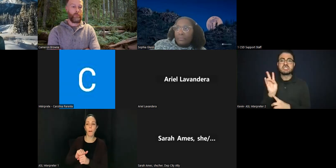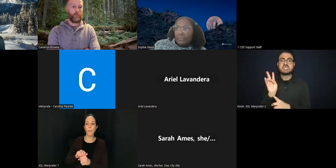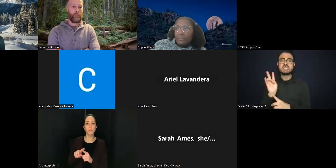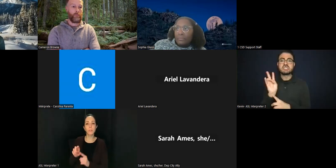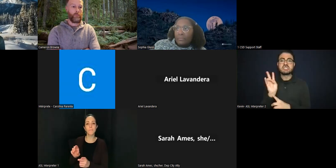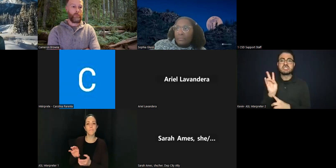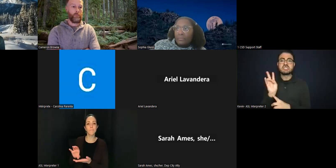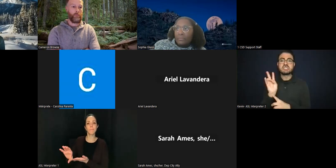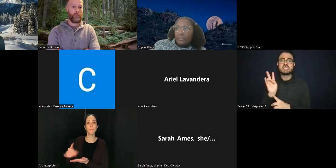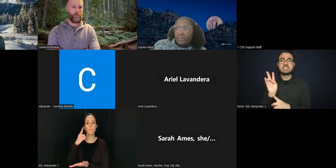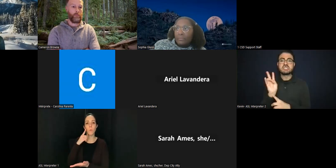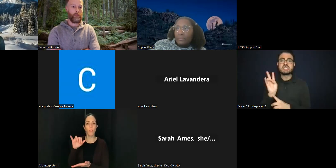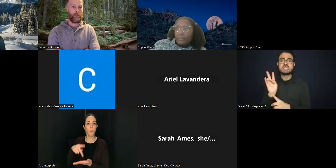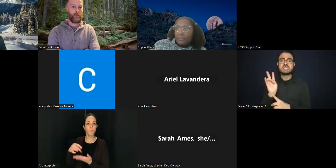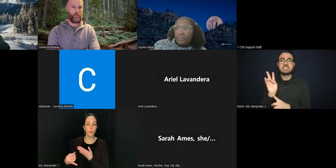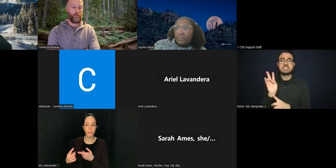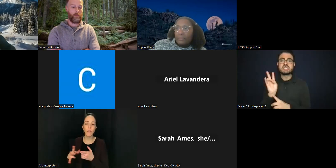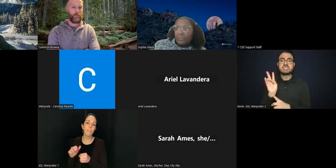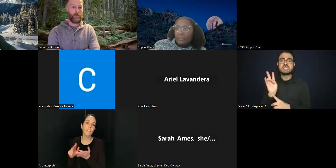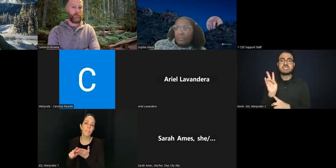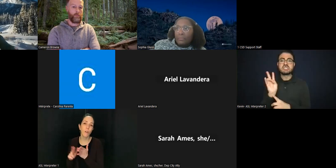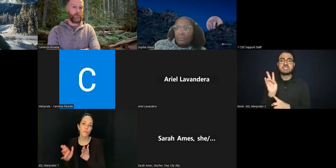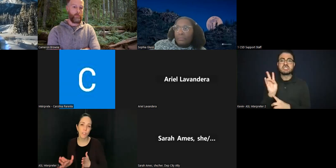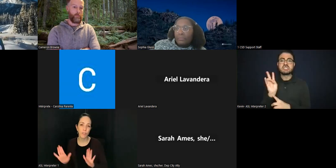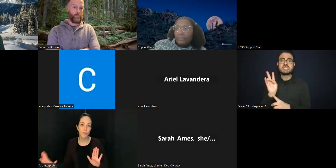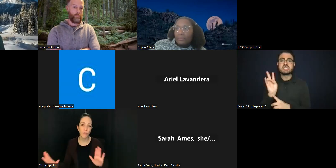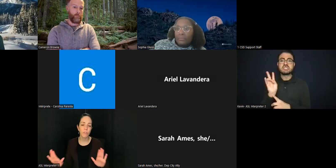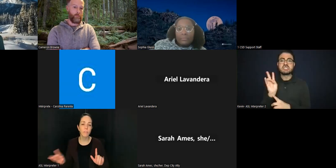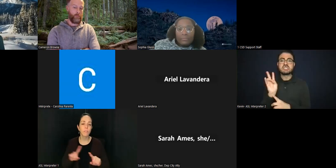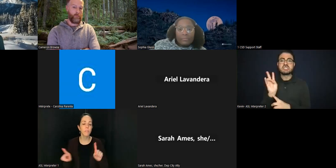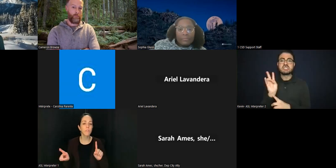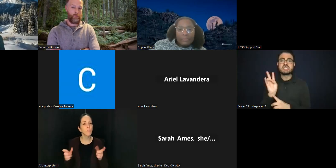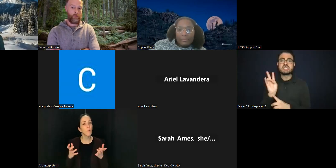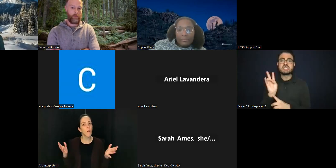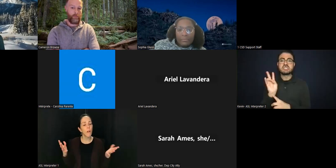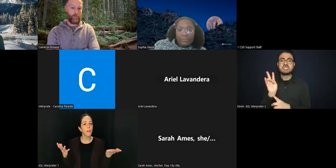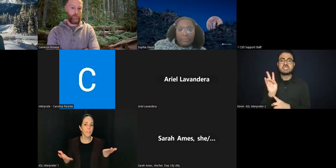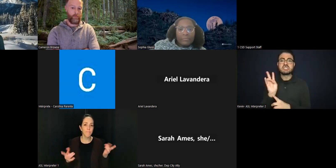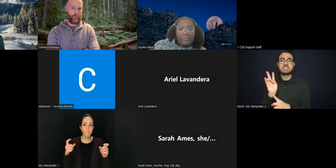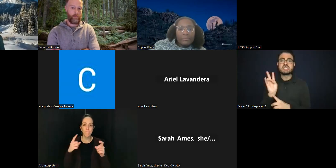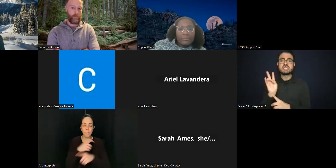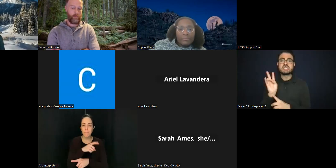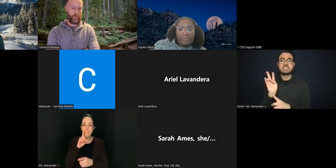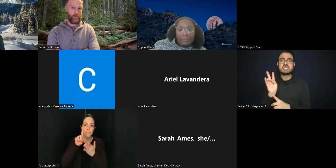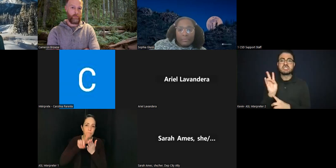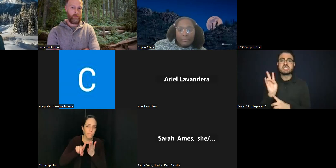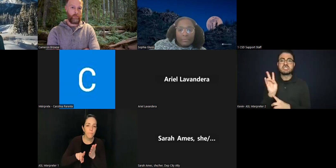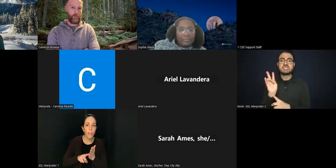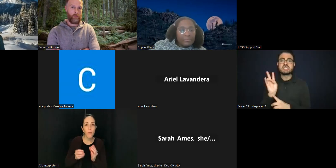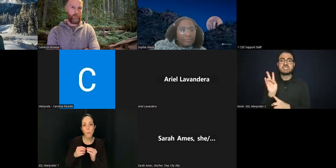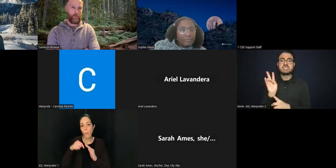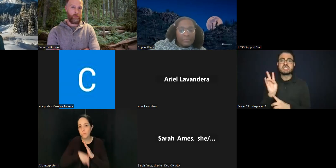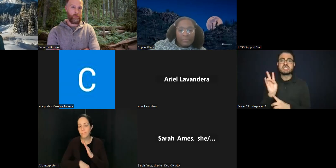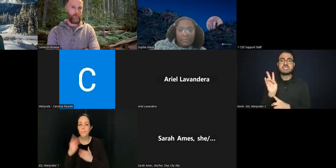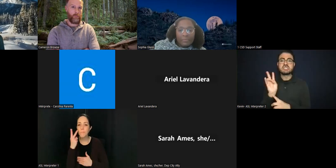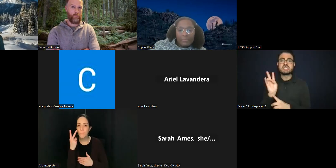of factors going into compensation of potential board members that I would like to get more guidance